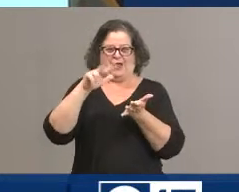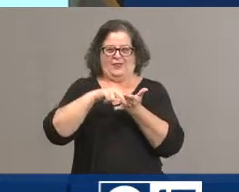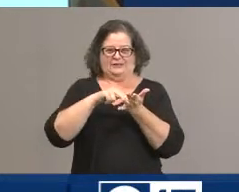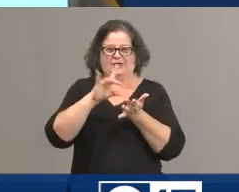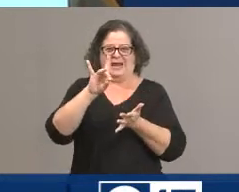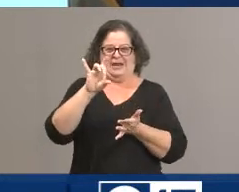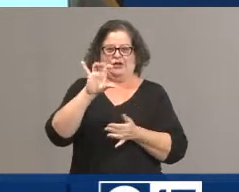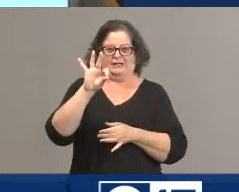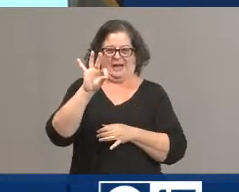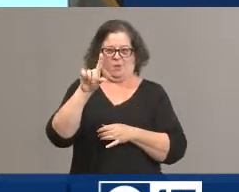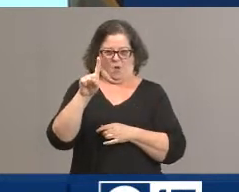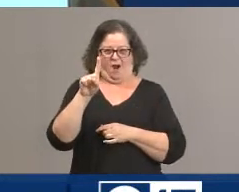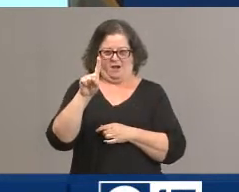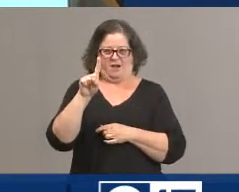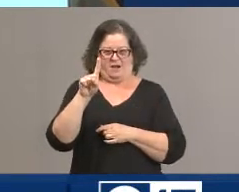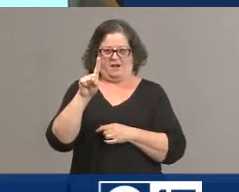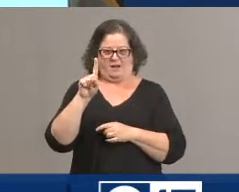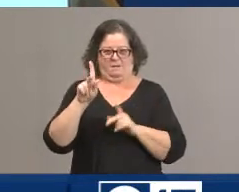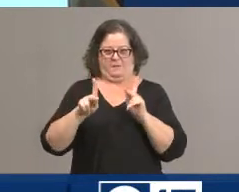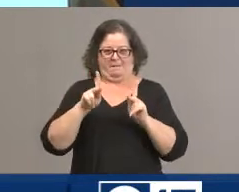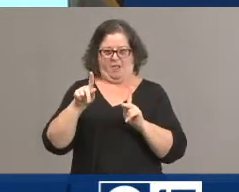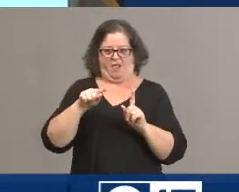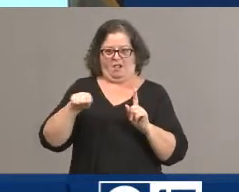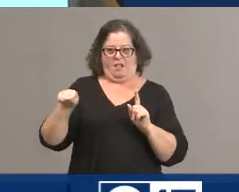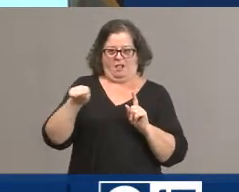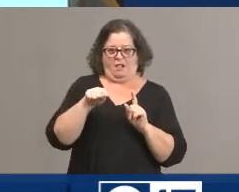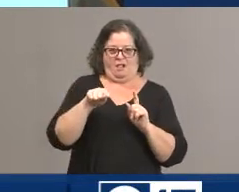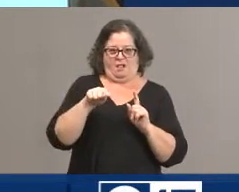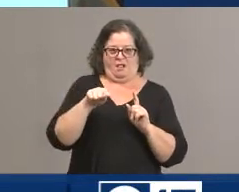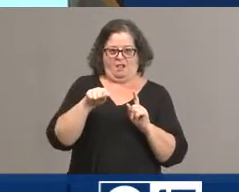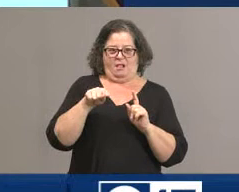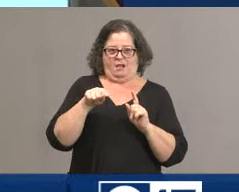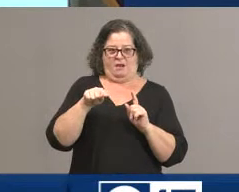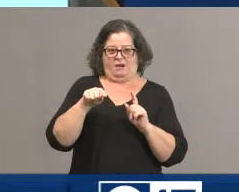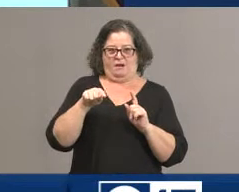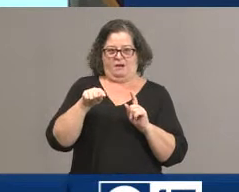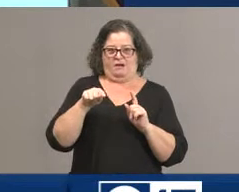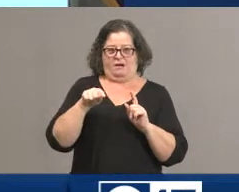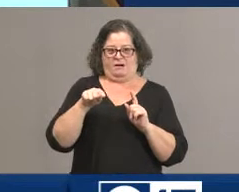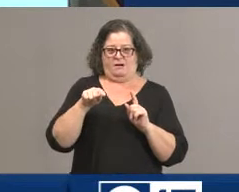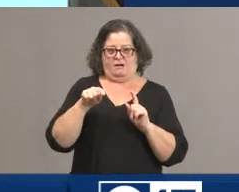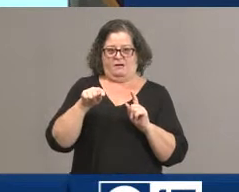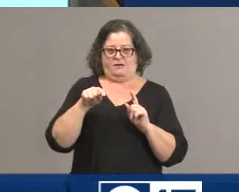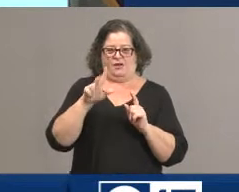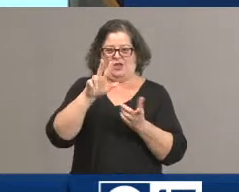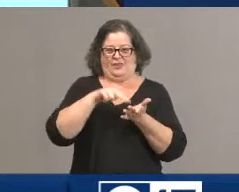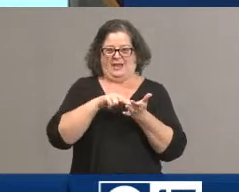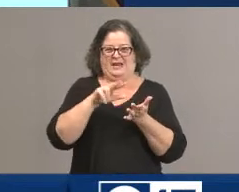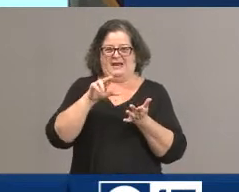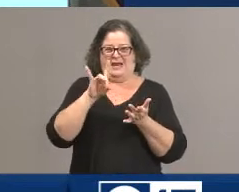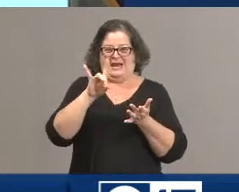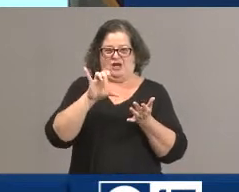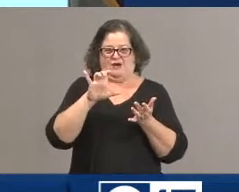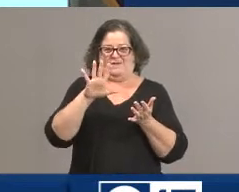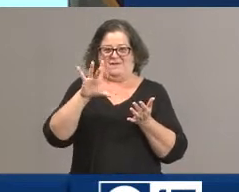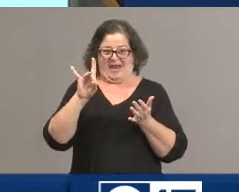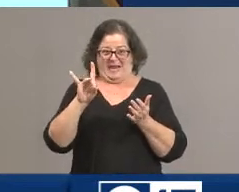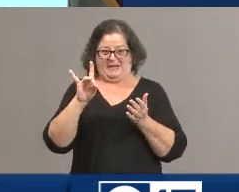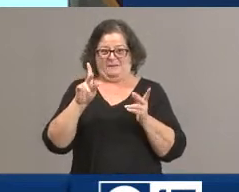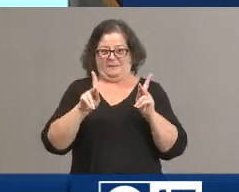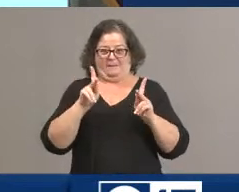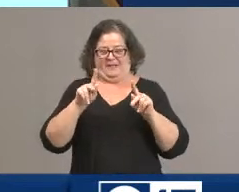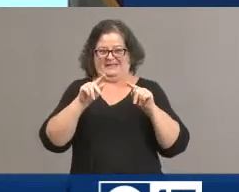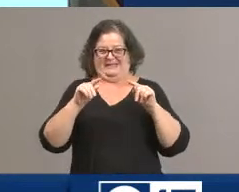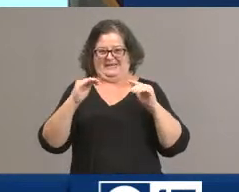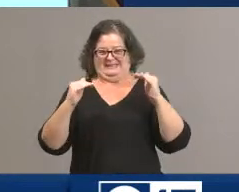they project, if you look at that descending line with the continual use of masks, the decline that it will